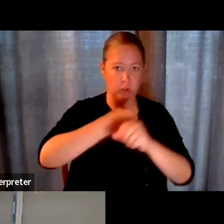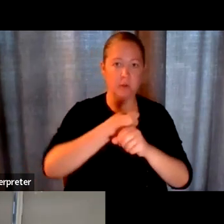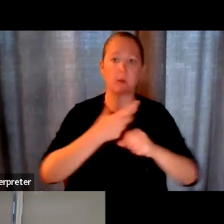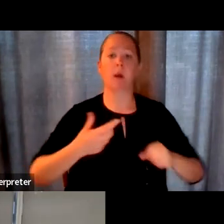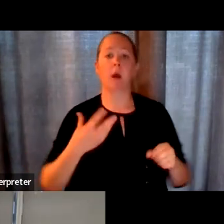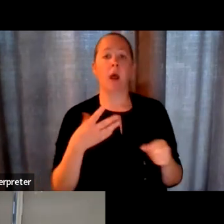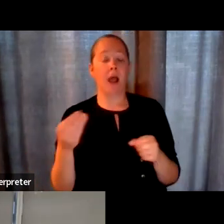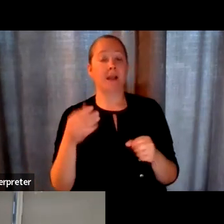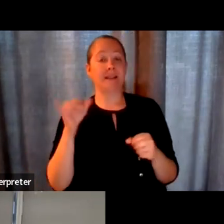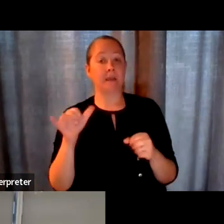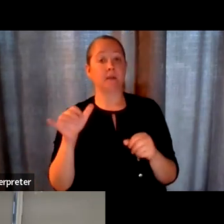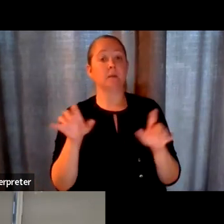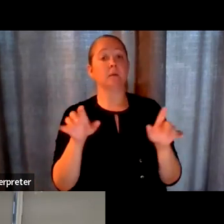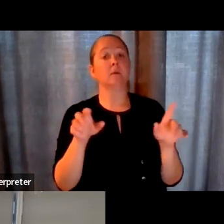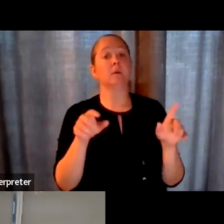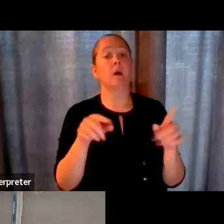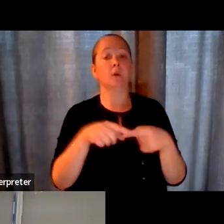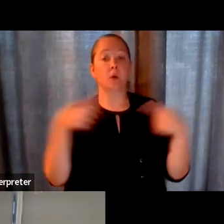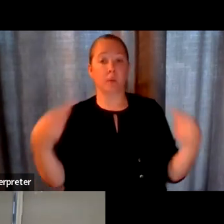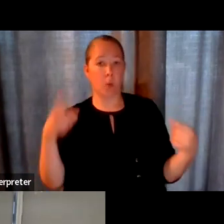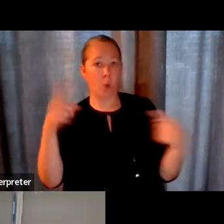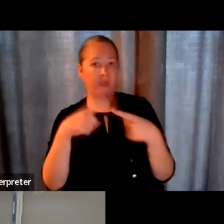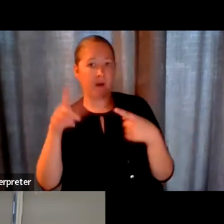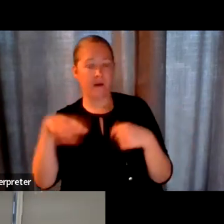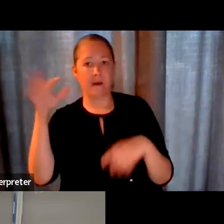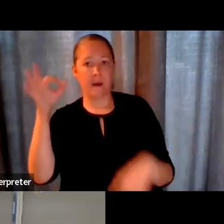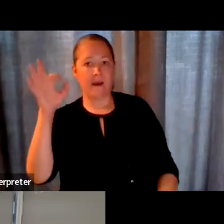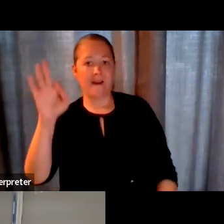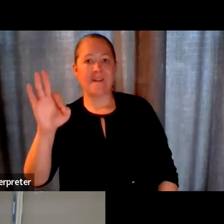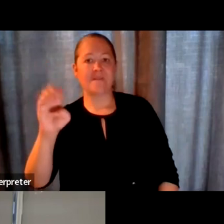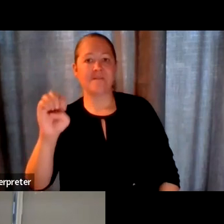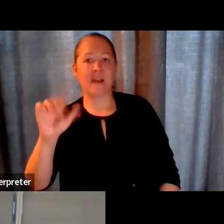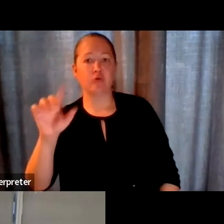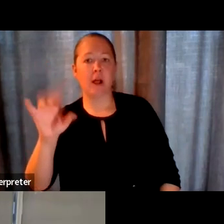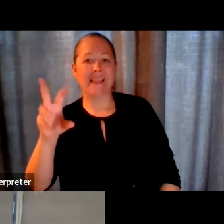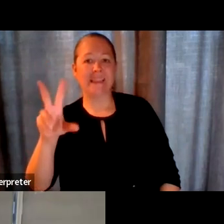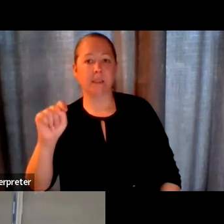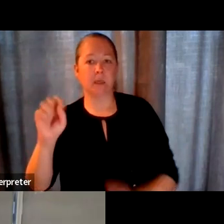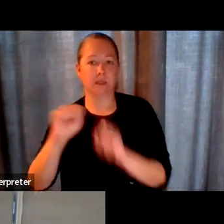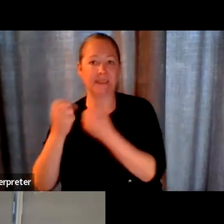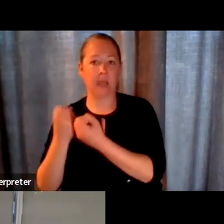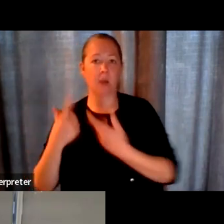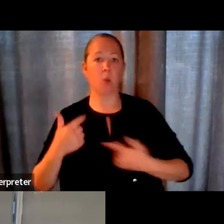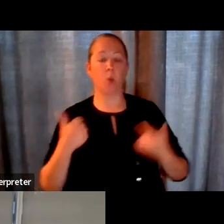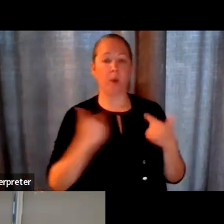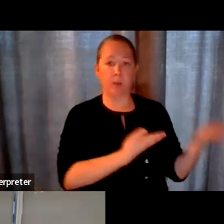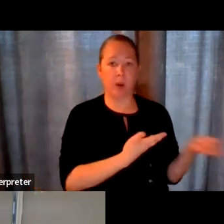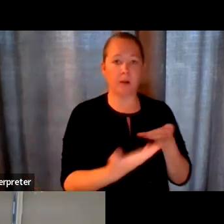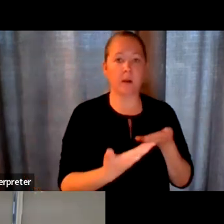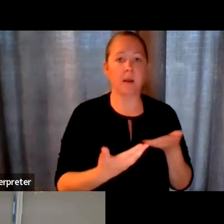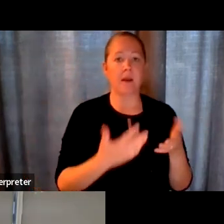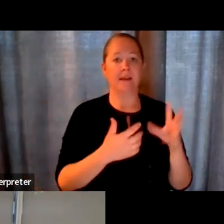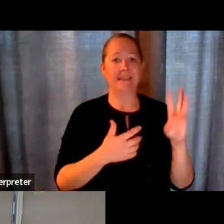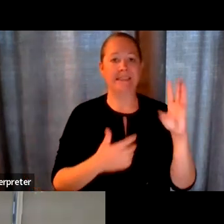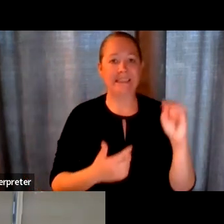counterpart to what the Federalist Society is doing. We brought together 60 law students who are the next generation of leaders